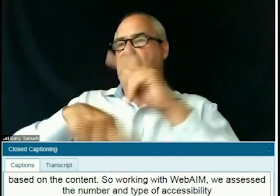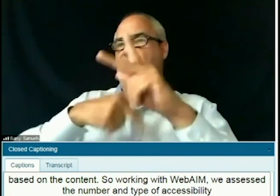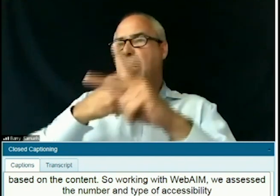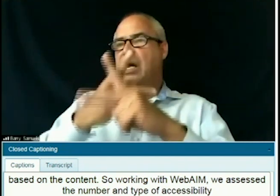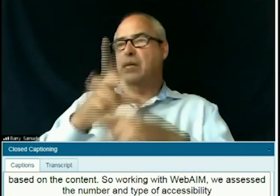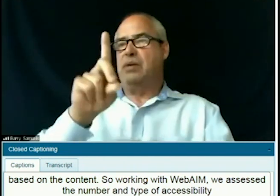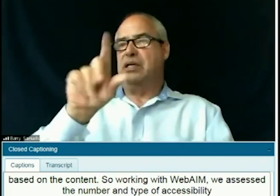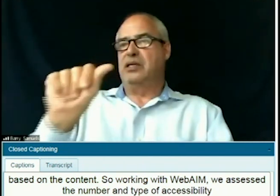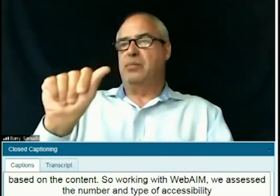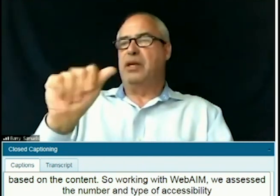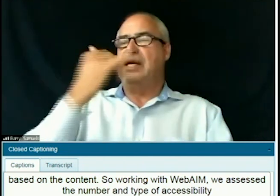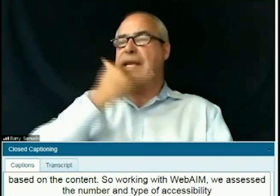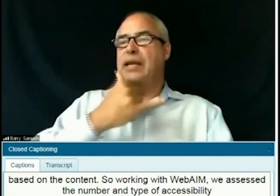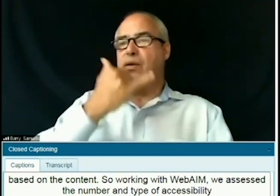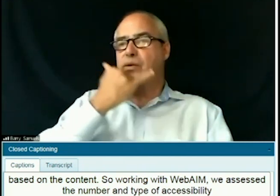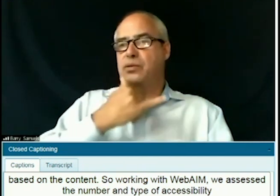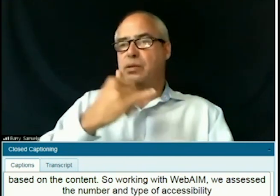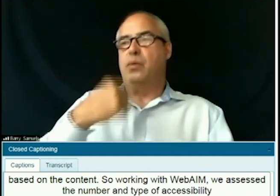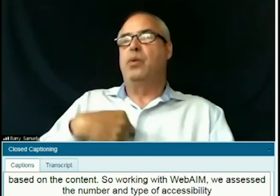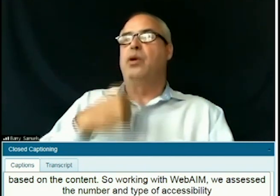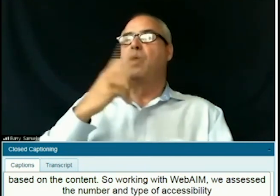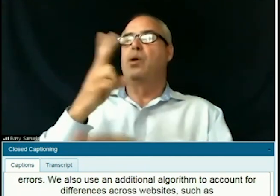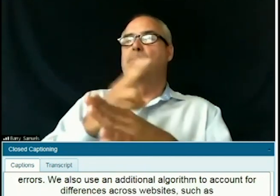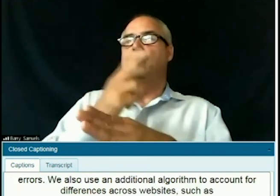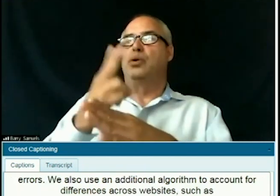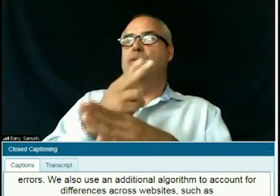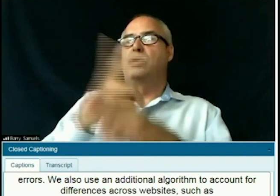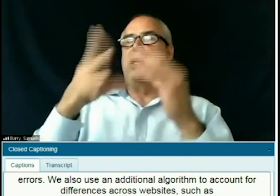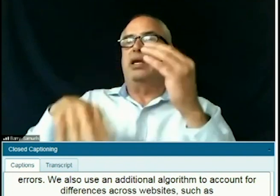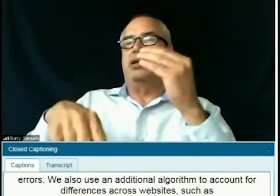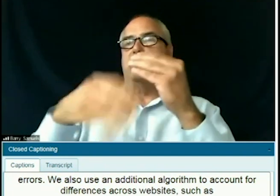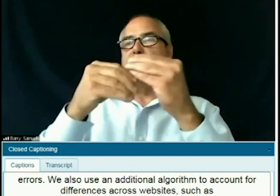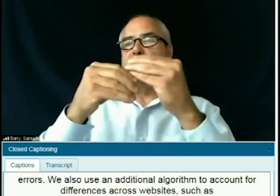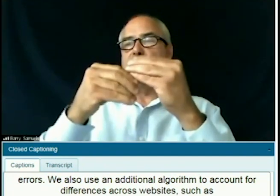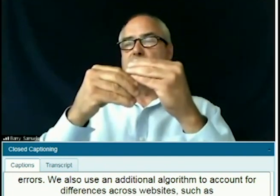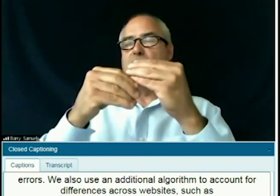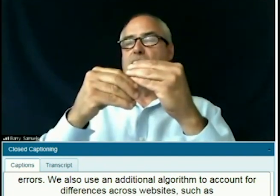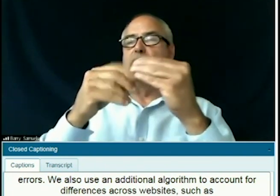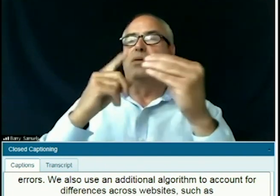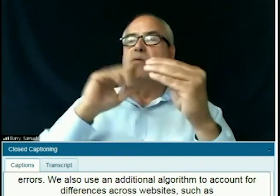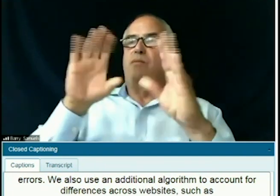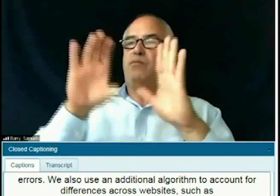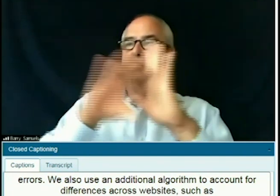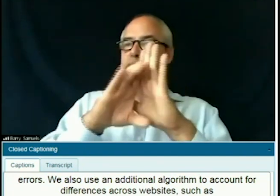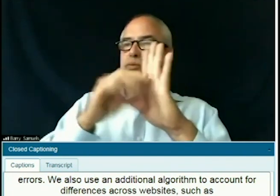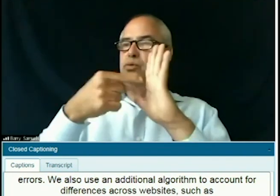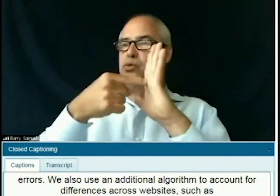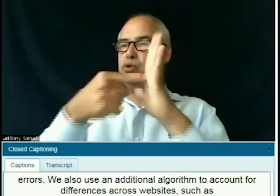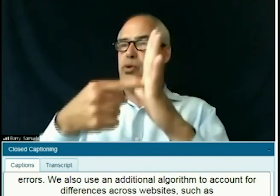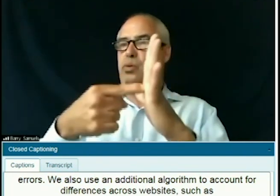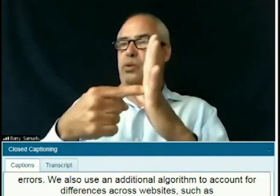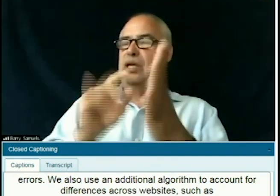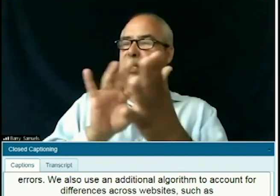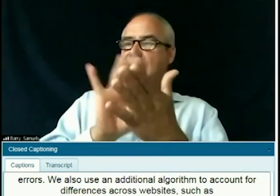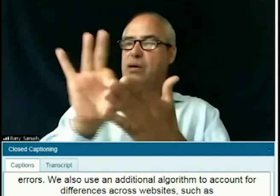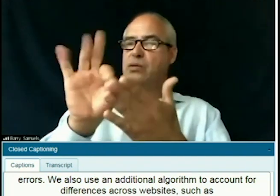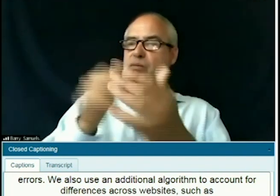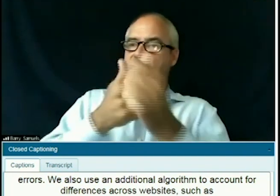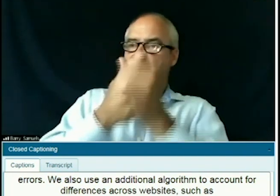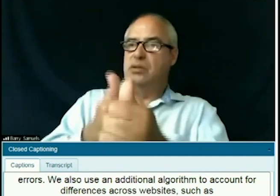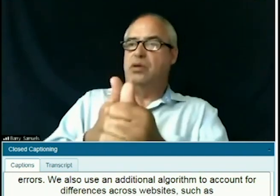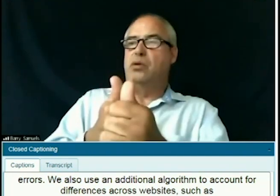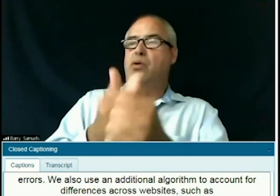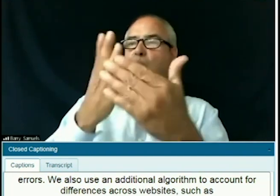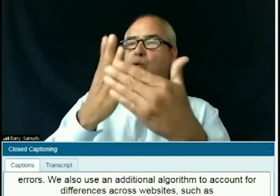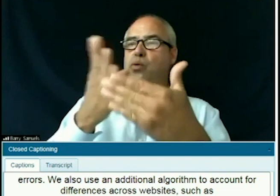errors. We also used an additional algorithm to account for differences across websites, such as